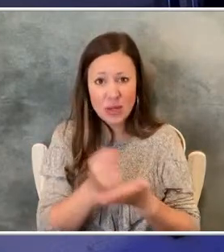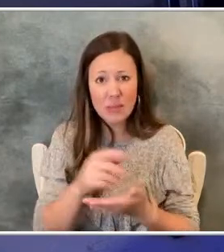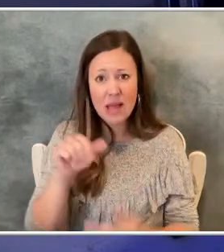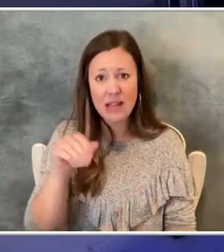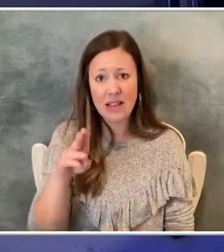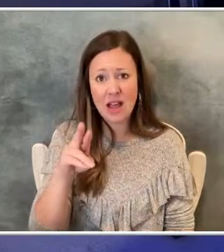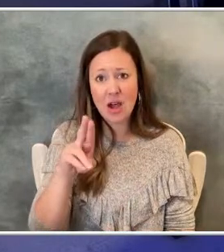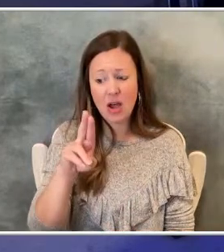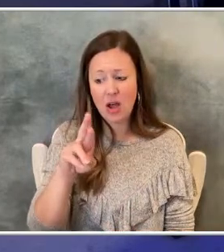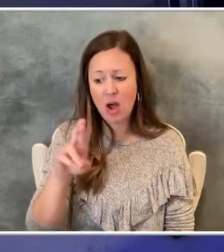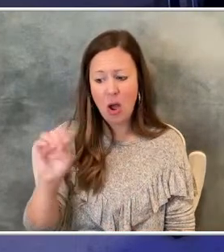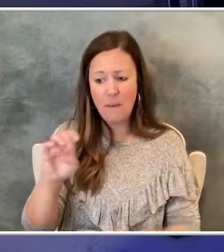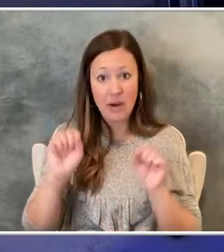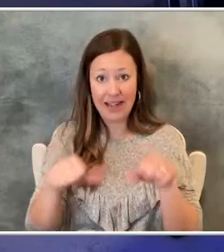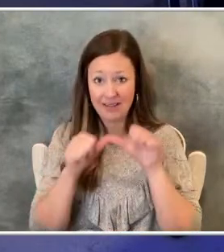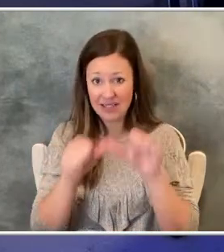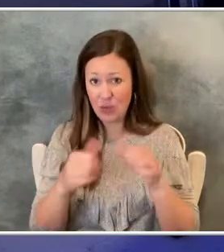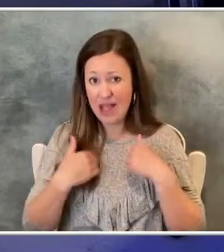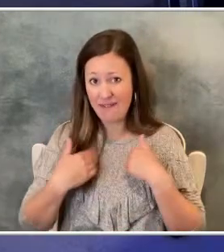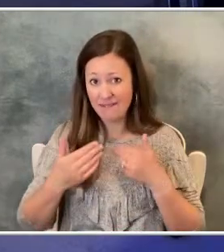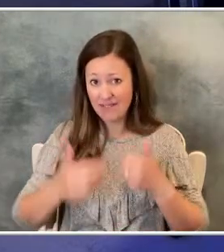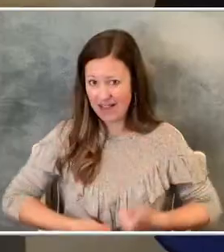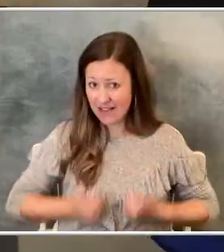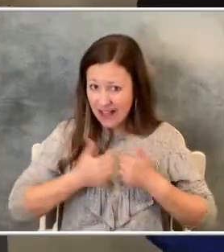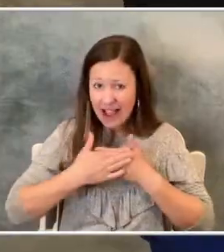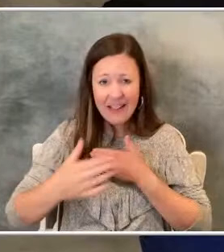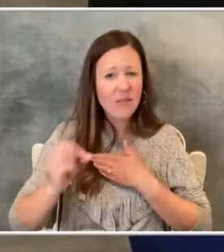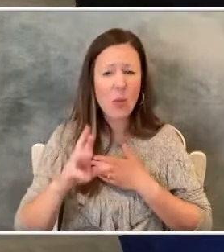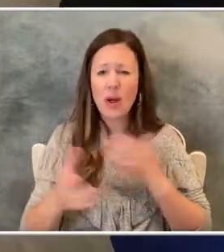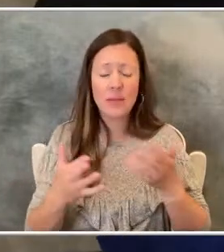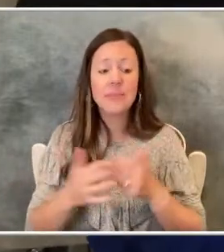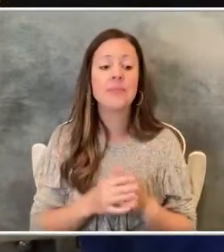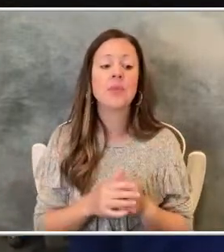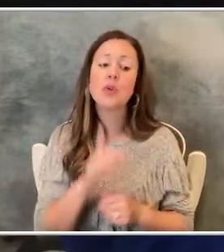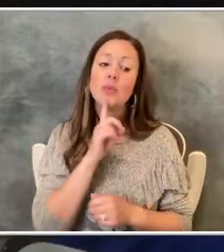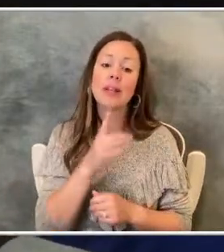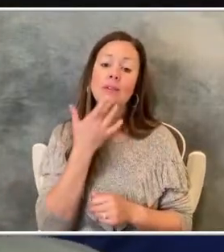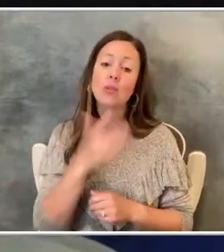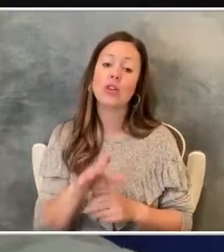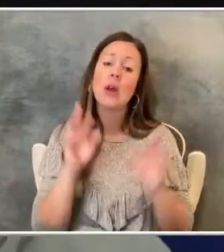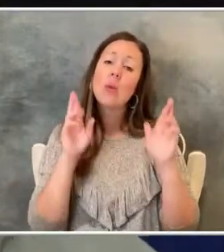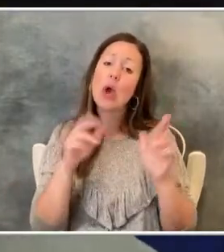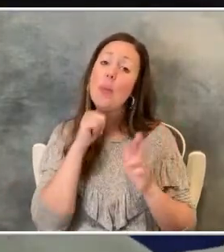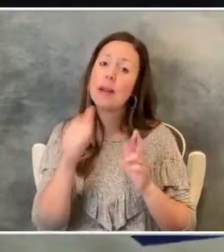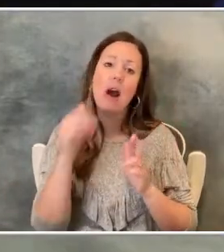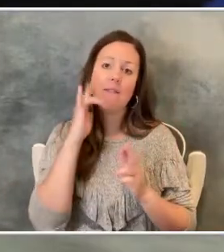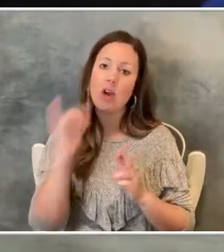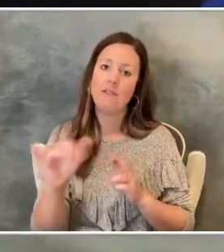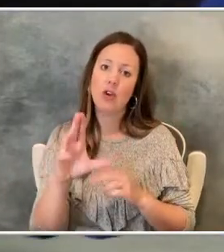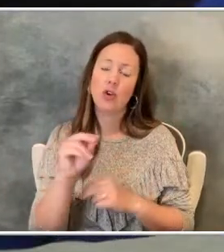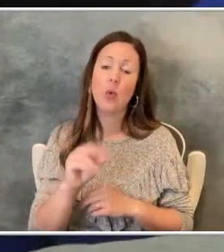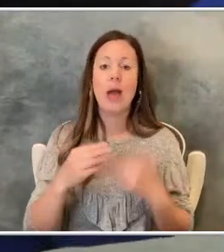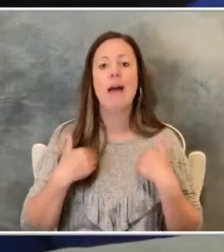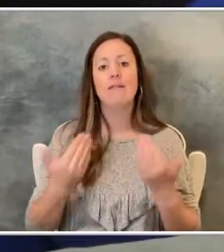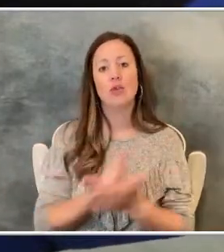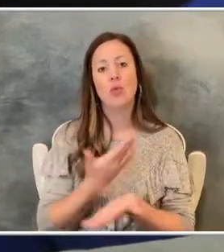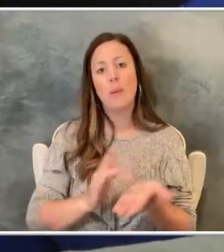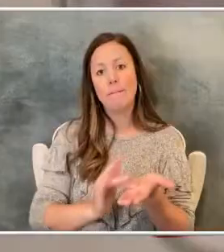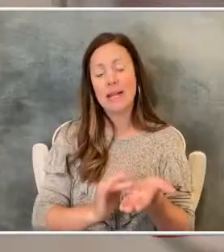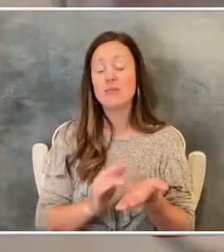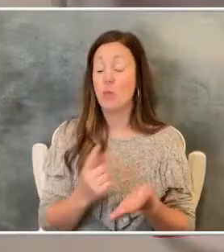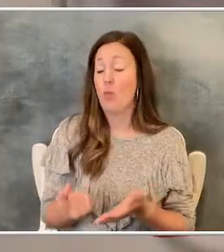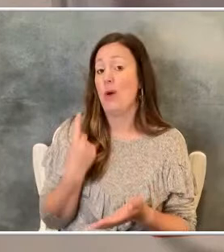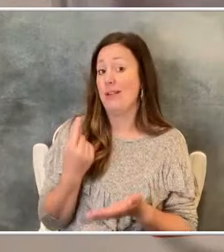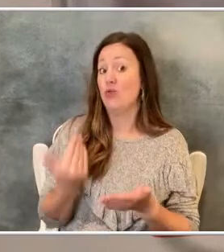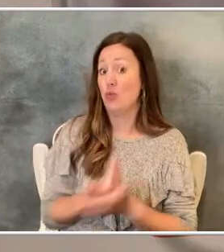continue to have throughout life? Well, fortunately, we hope not. There are new medications, and there is one new medication